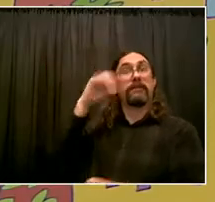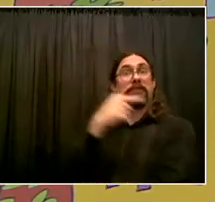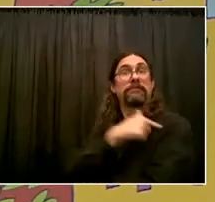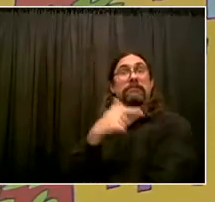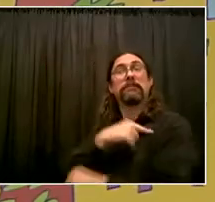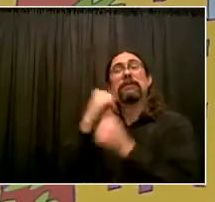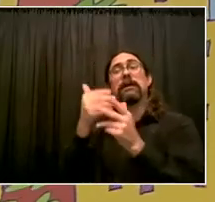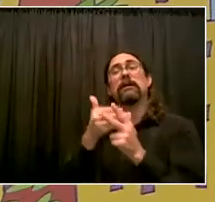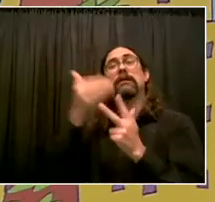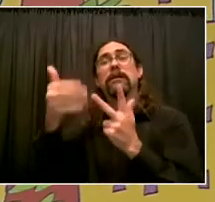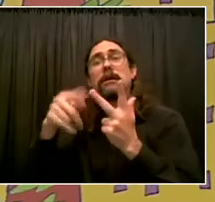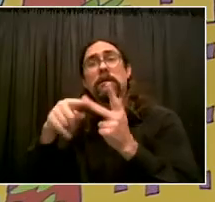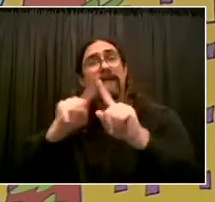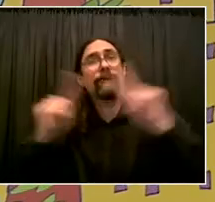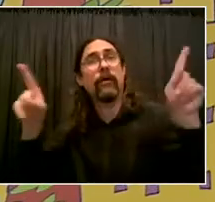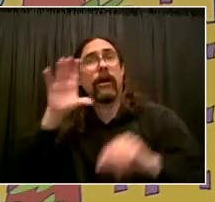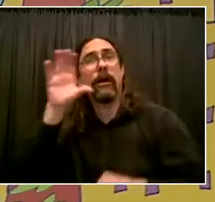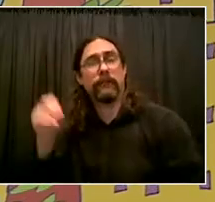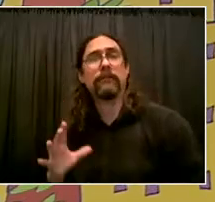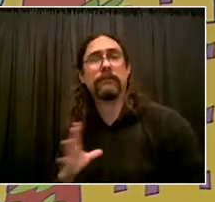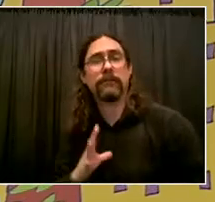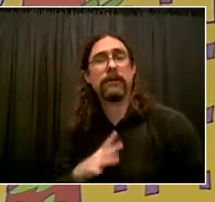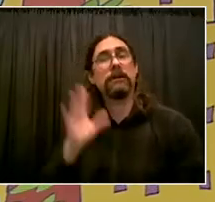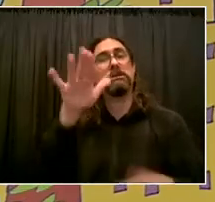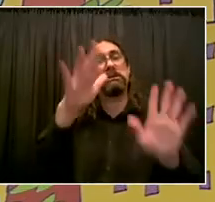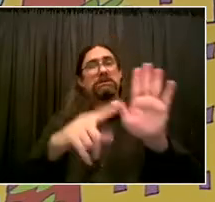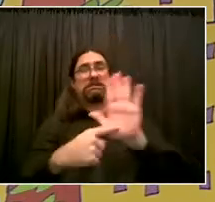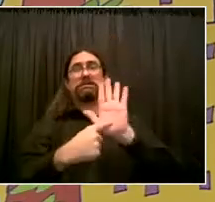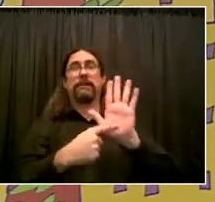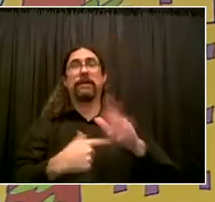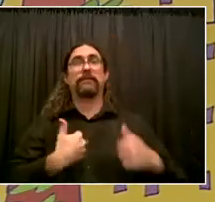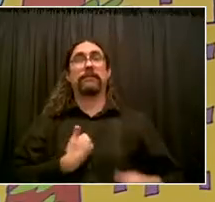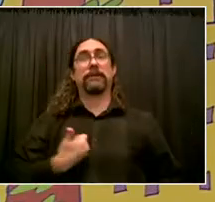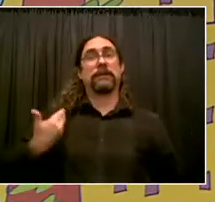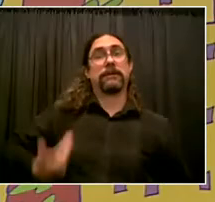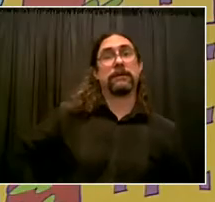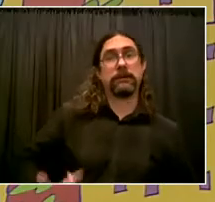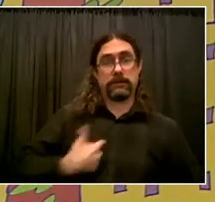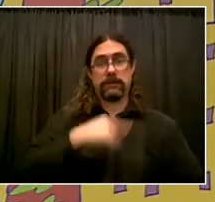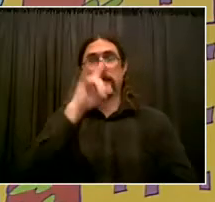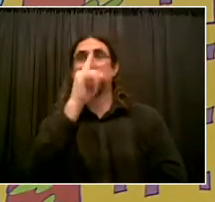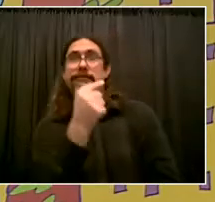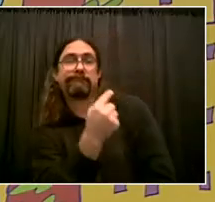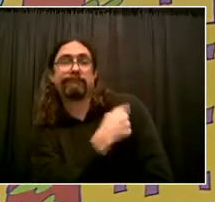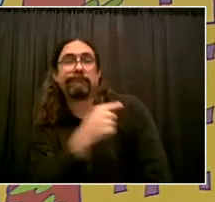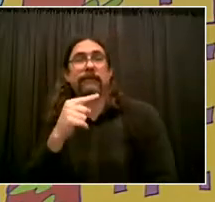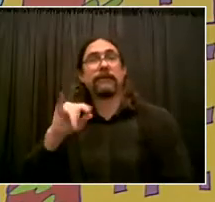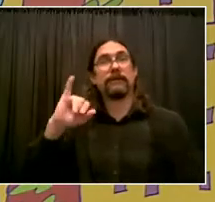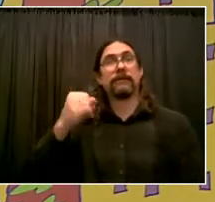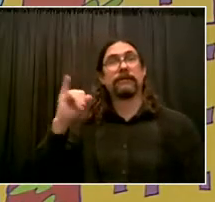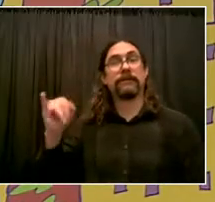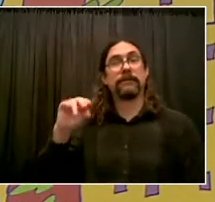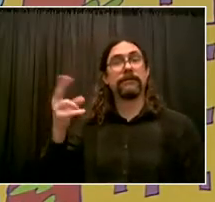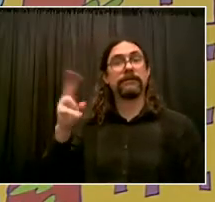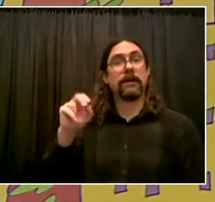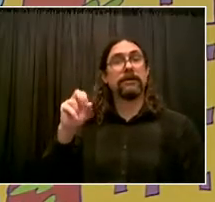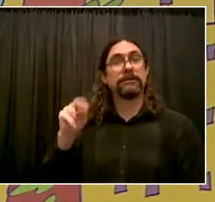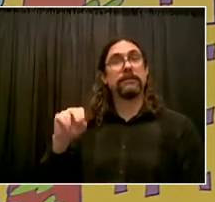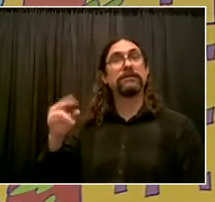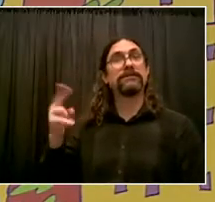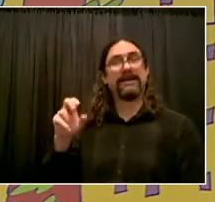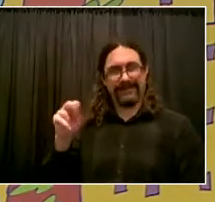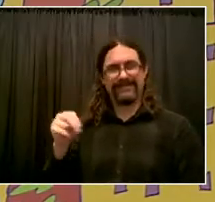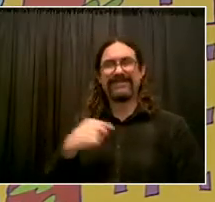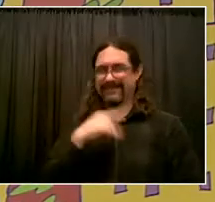Johnson, and now I will lead by example. It's time for a booster. And the advice I've received is, in this case, as a